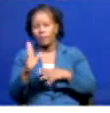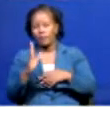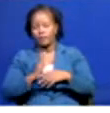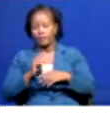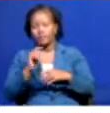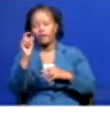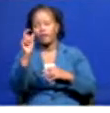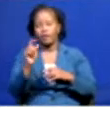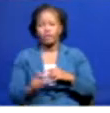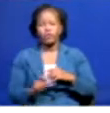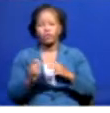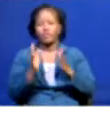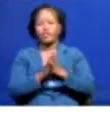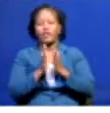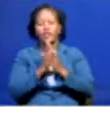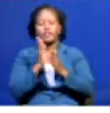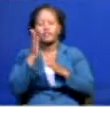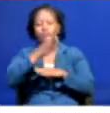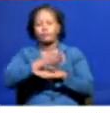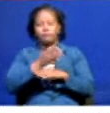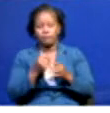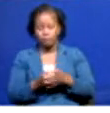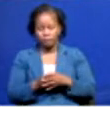region and further afield.